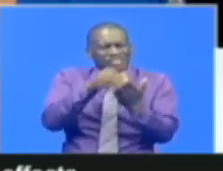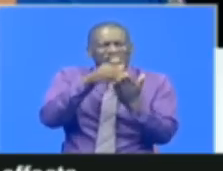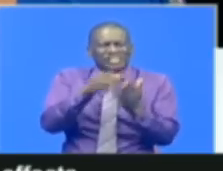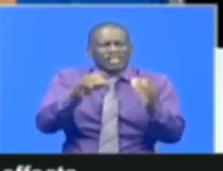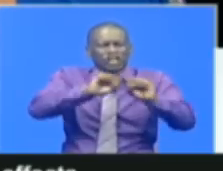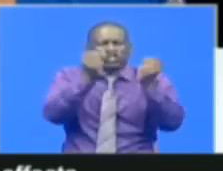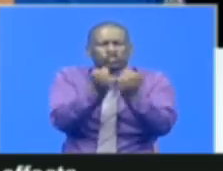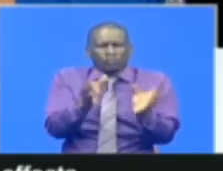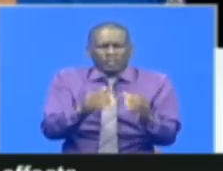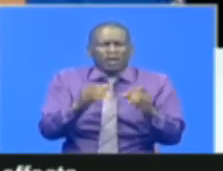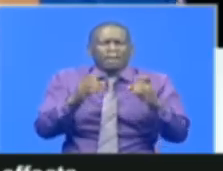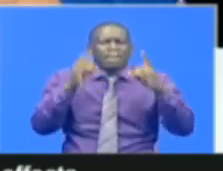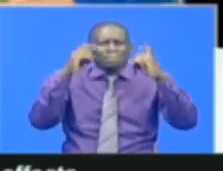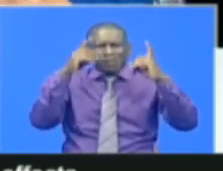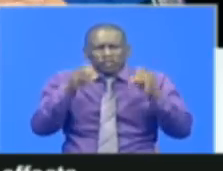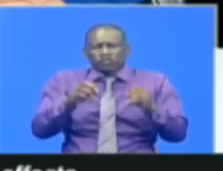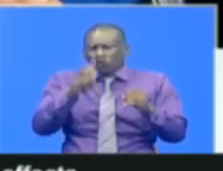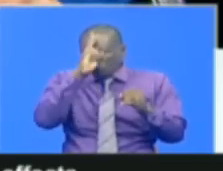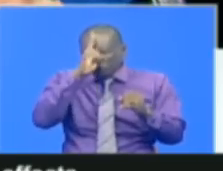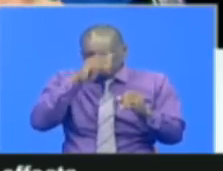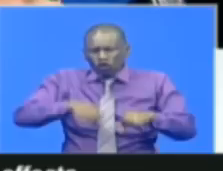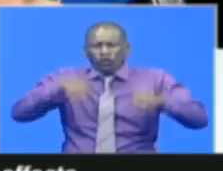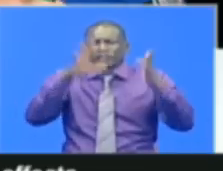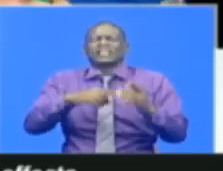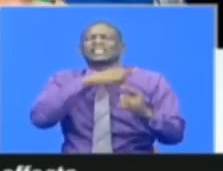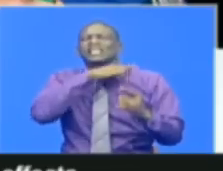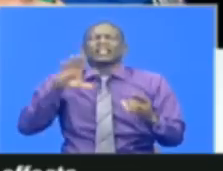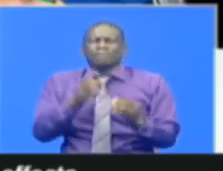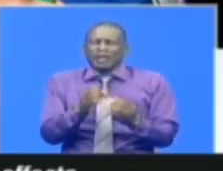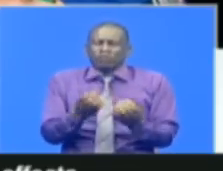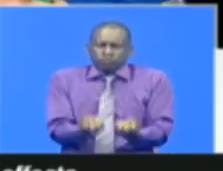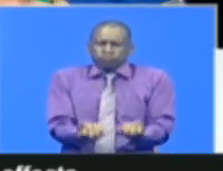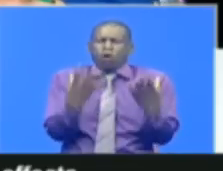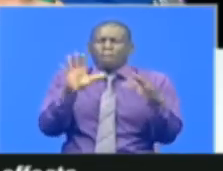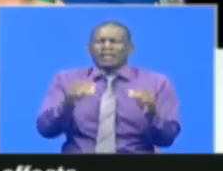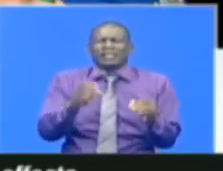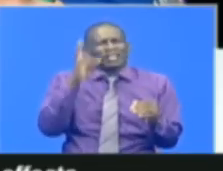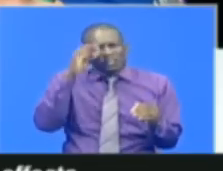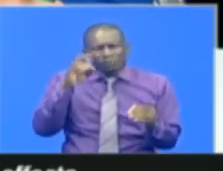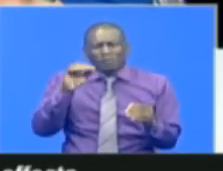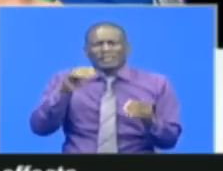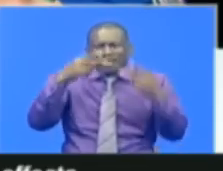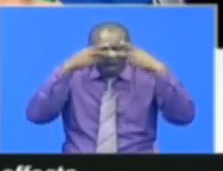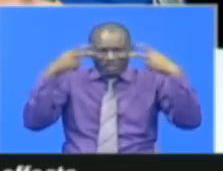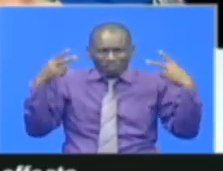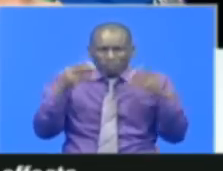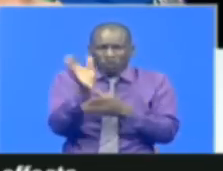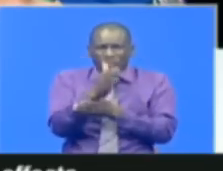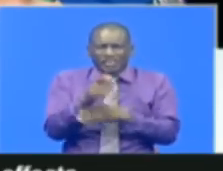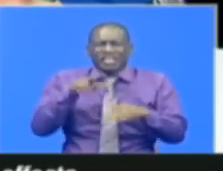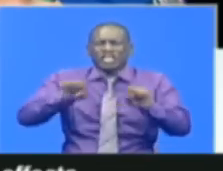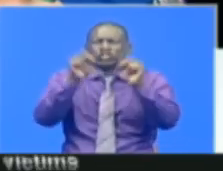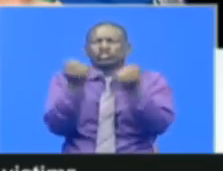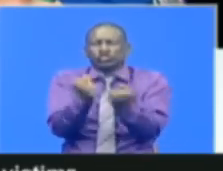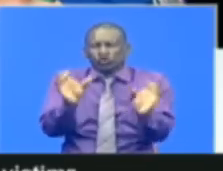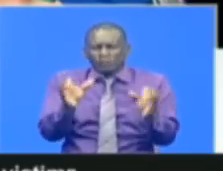administration police officers killed by an IED planted by suspected Al-Shabaab militia on Saturday on his social media